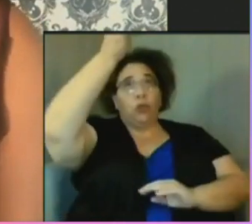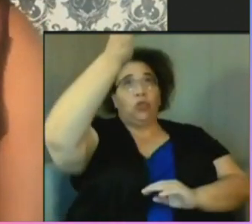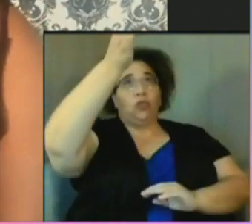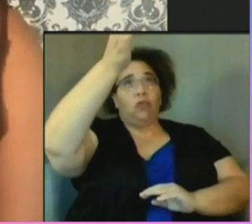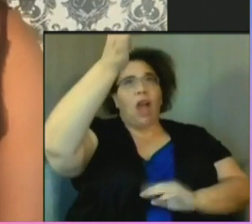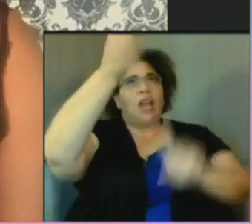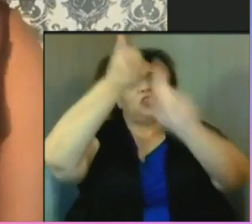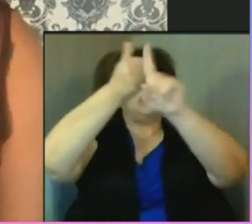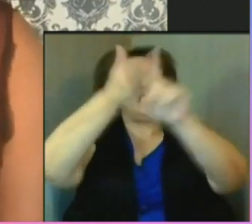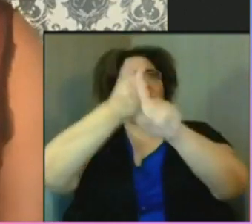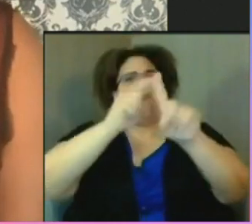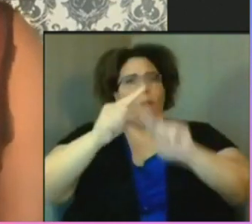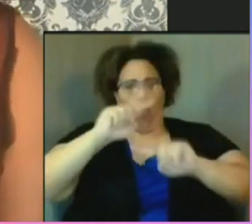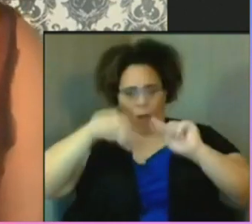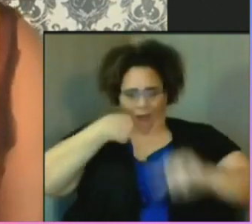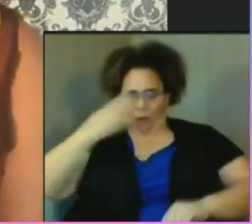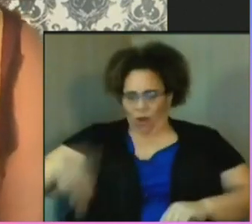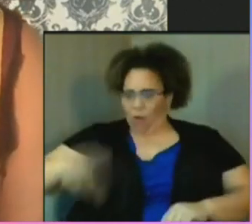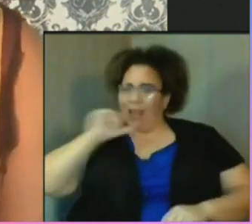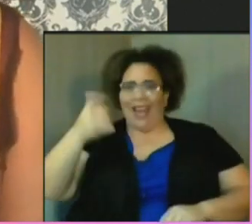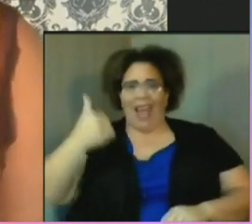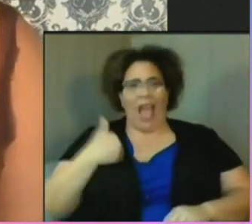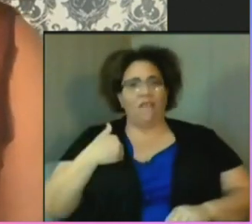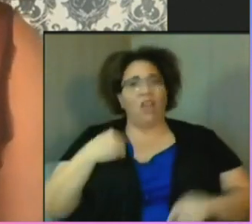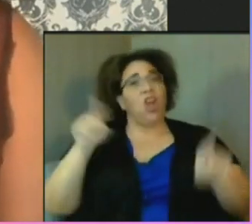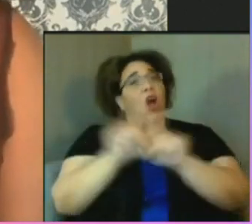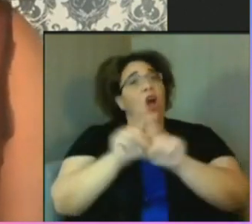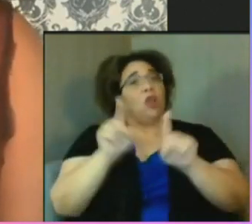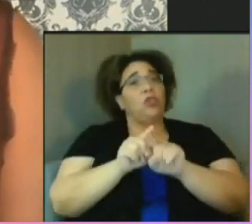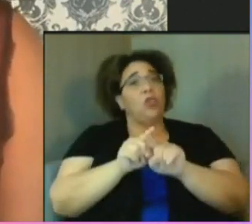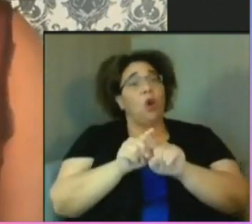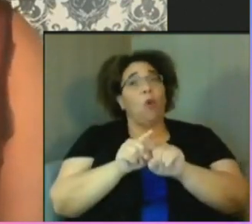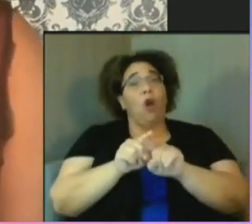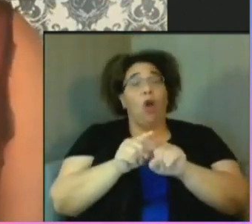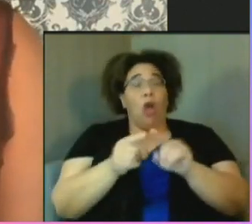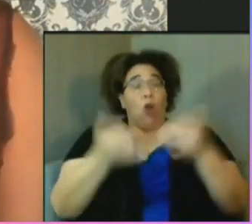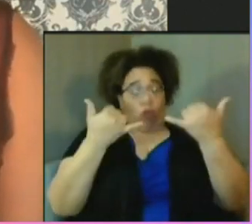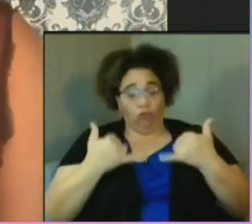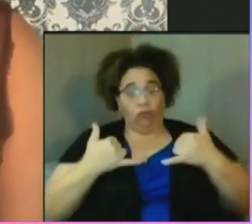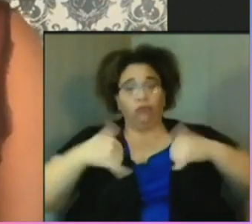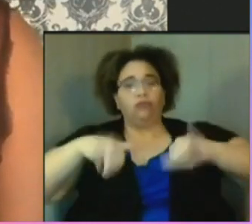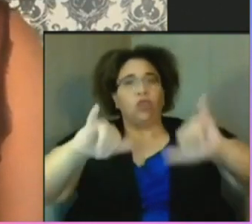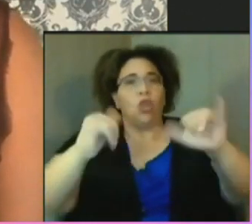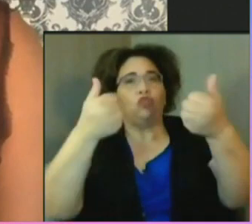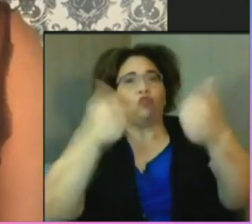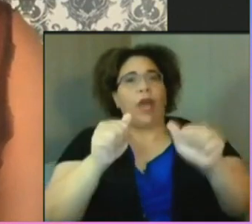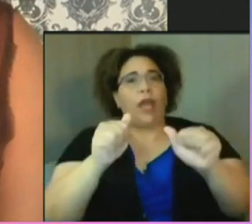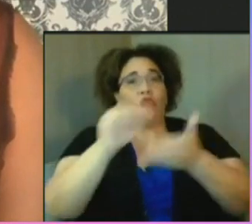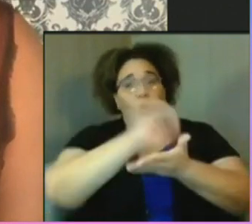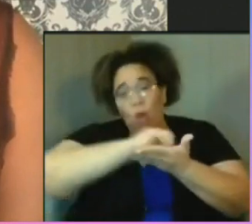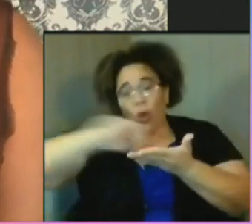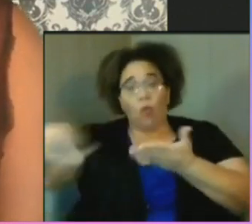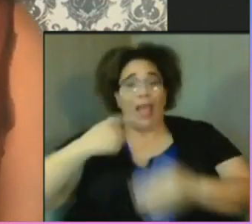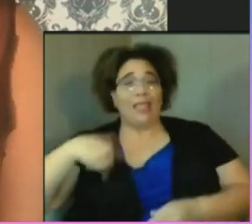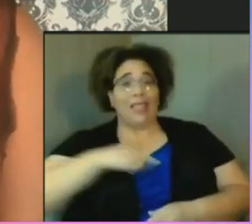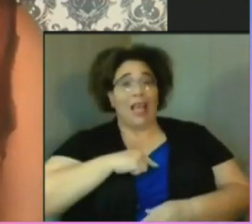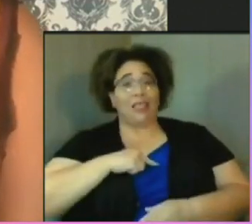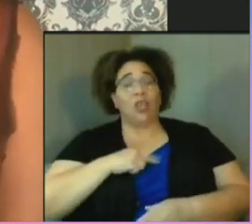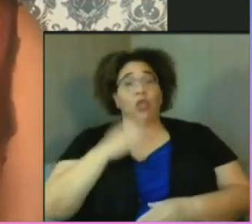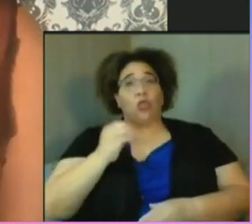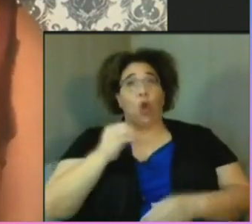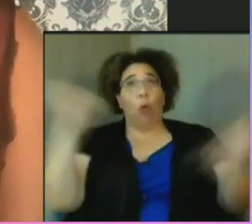also occurred to me that at a time when they are literally trying to erase us, that imagining our future is a radical